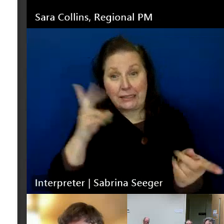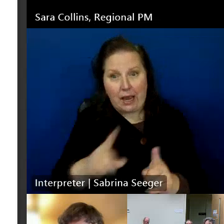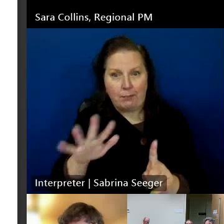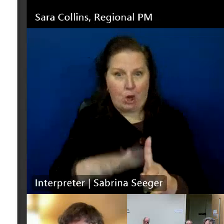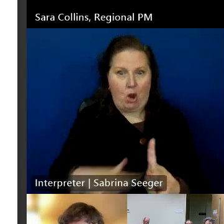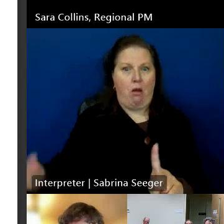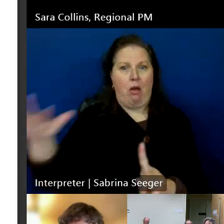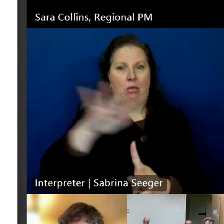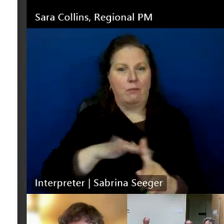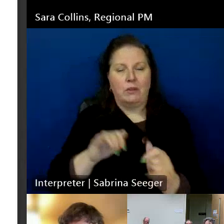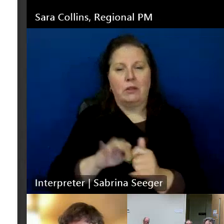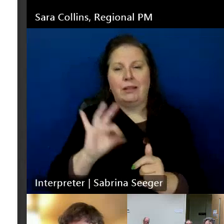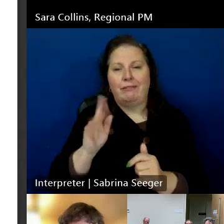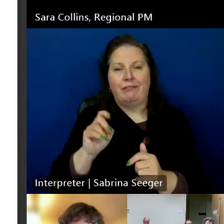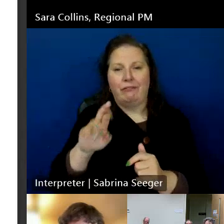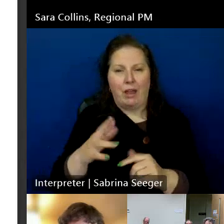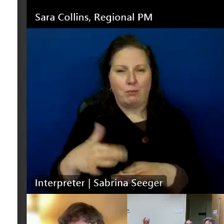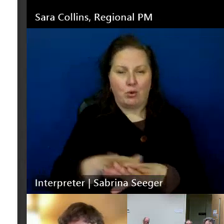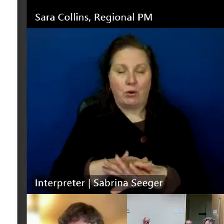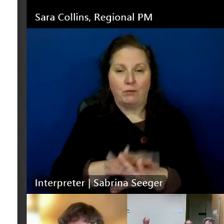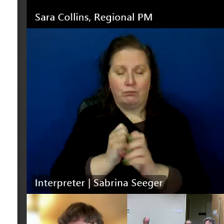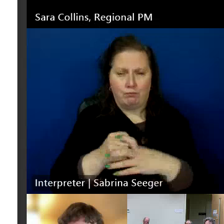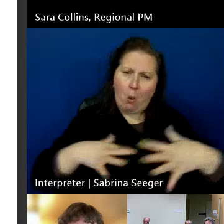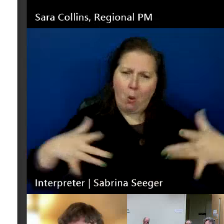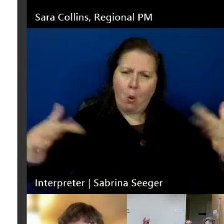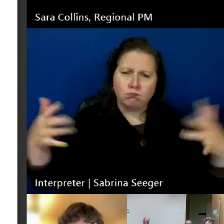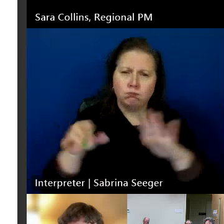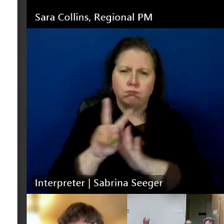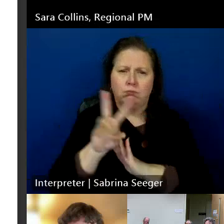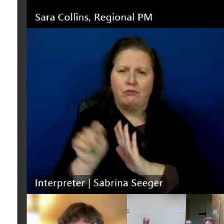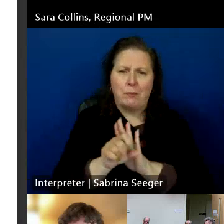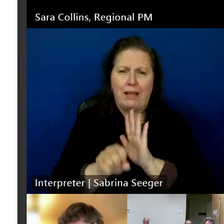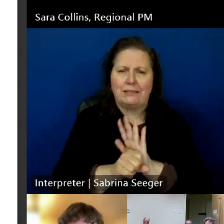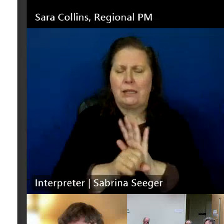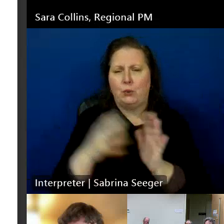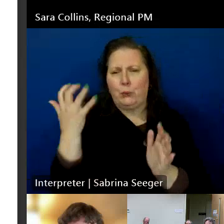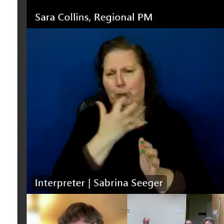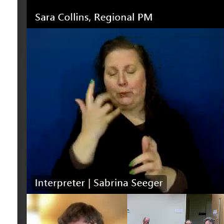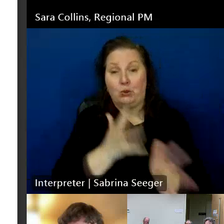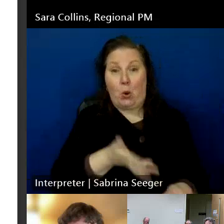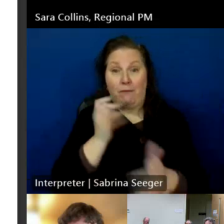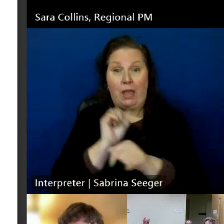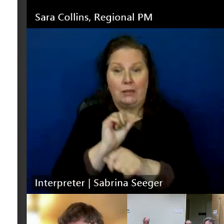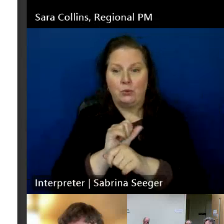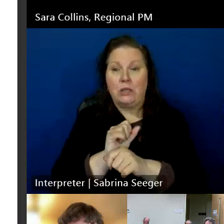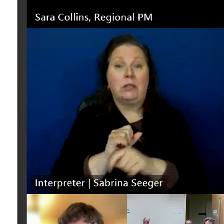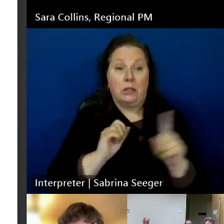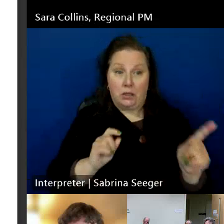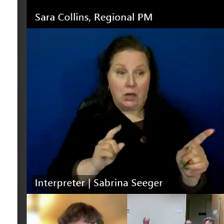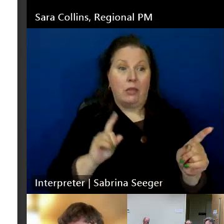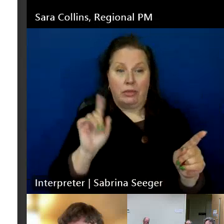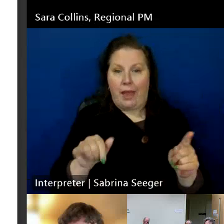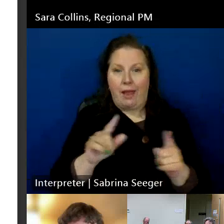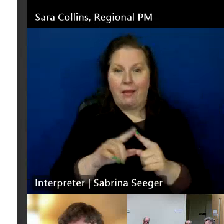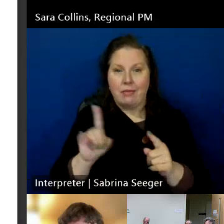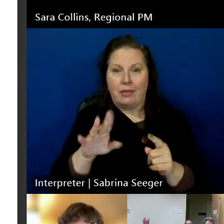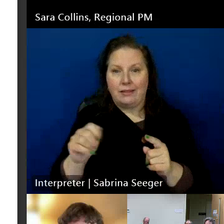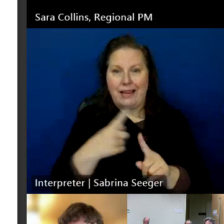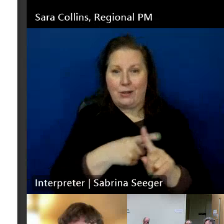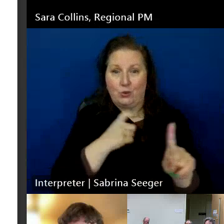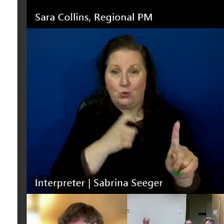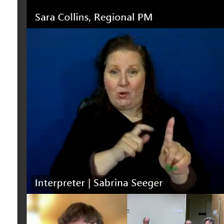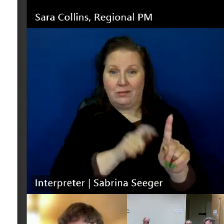around us, right? Fiber coverage is expanding rapidly in the state. It's expanding so fast that the data sources we have to